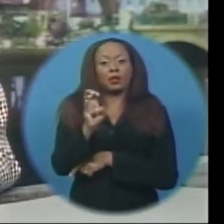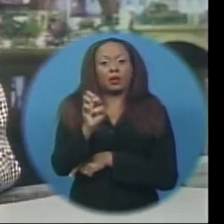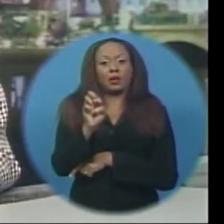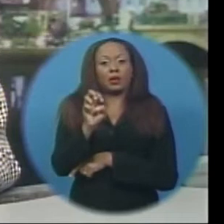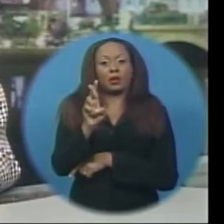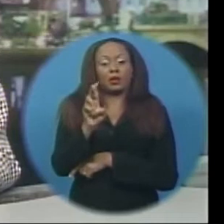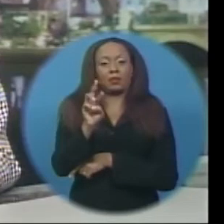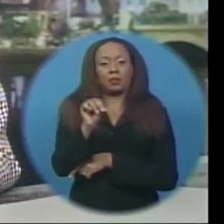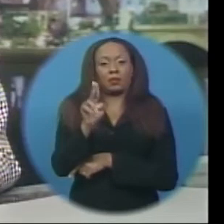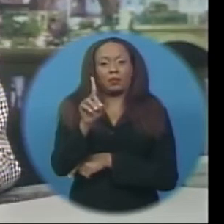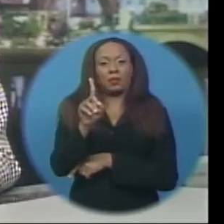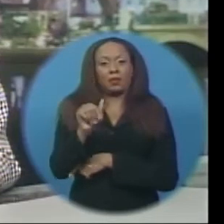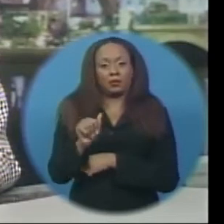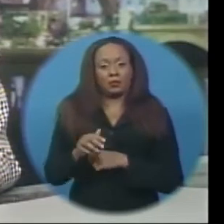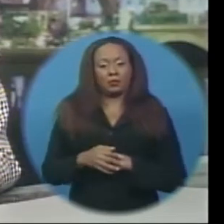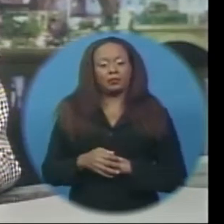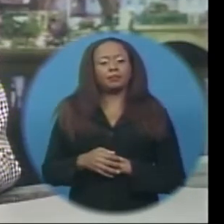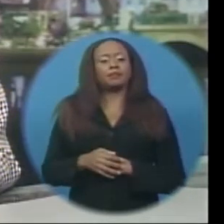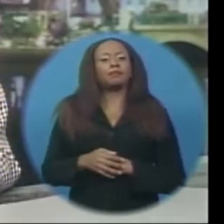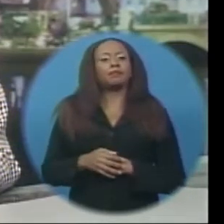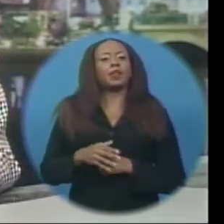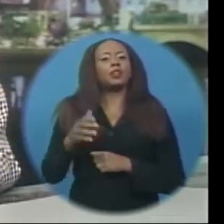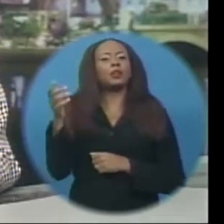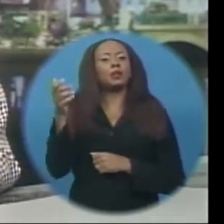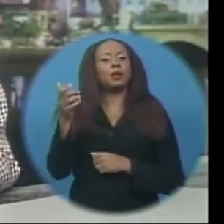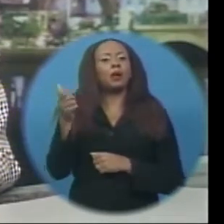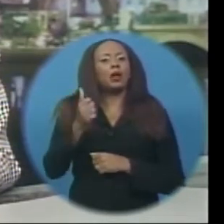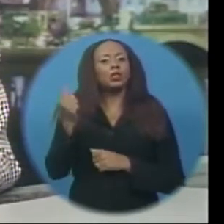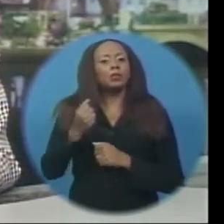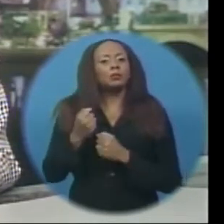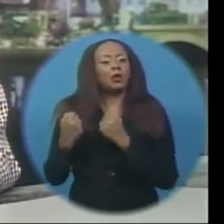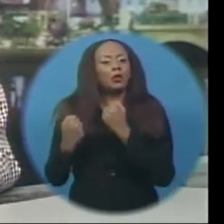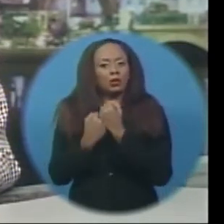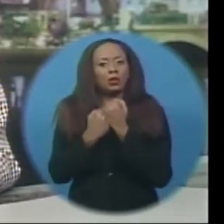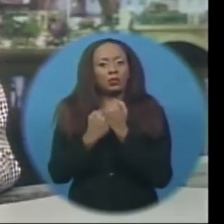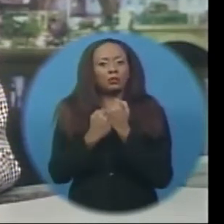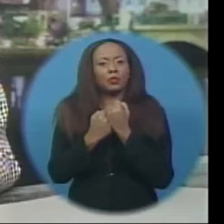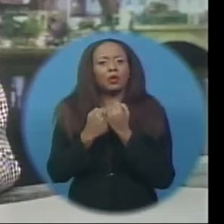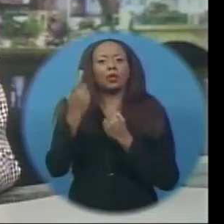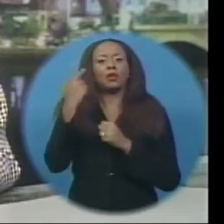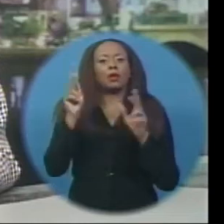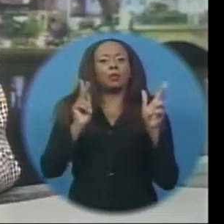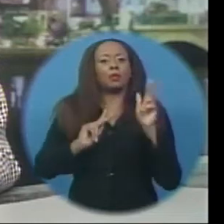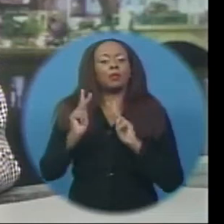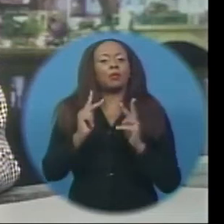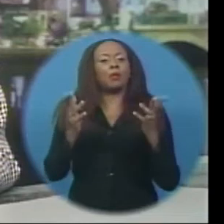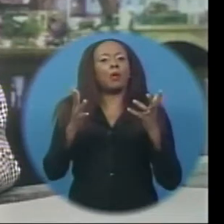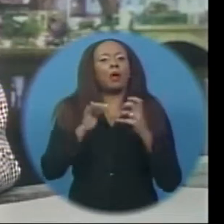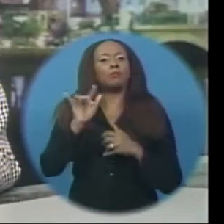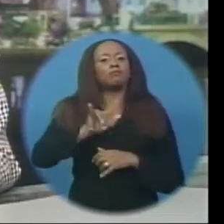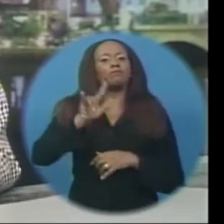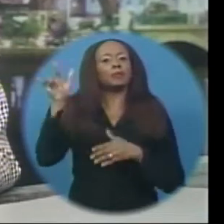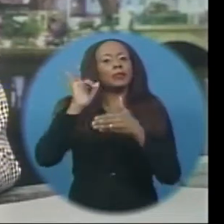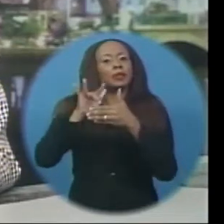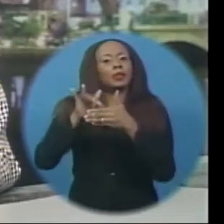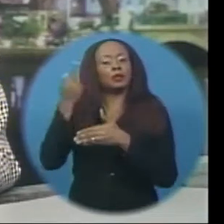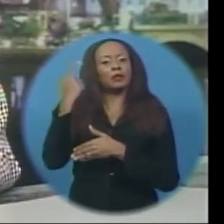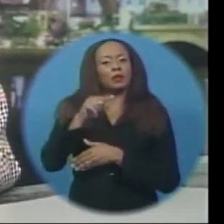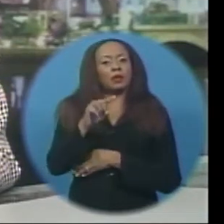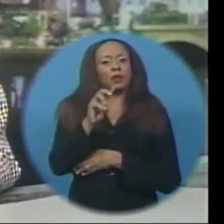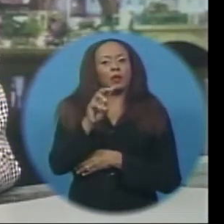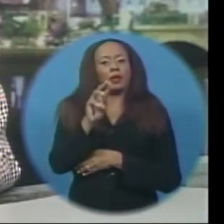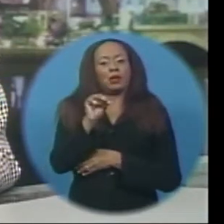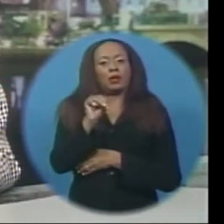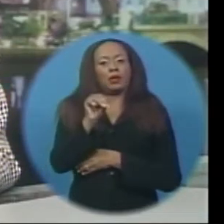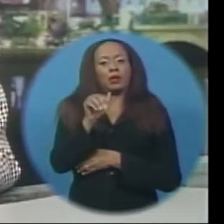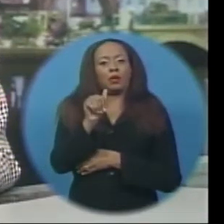fund the studies of young academic leaders pursuing master's degrees at any UK university. The recipients are